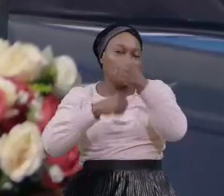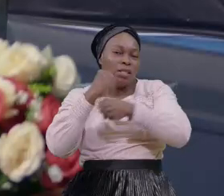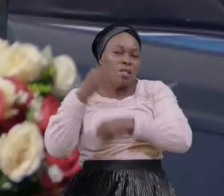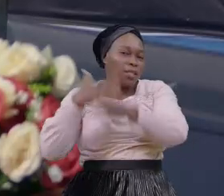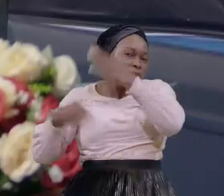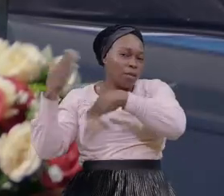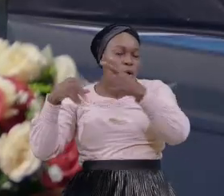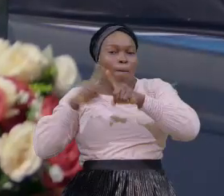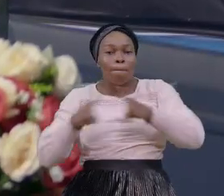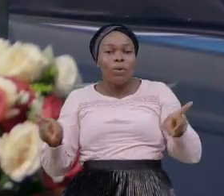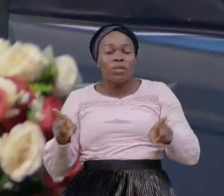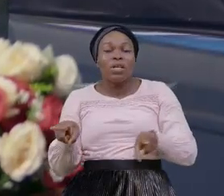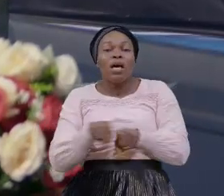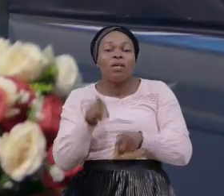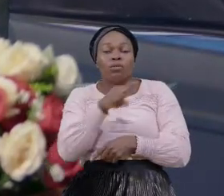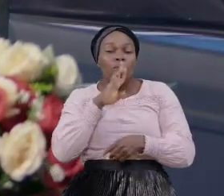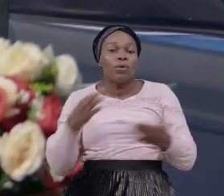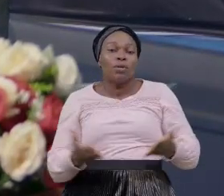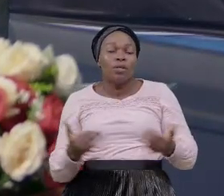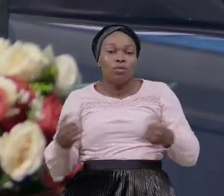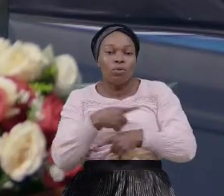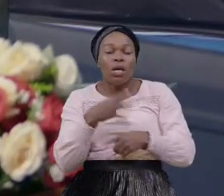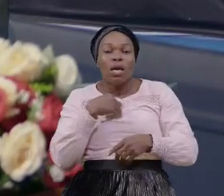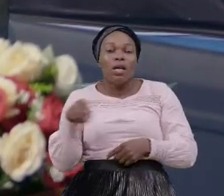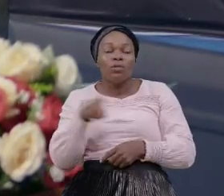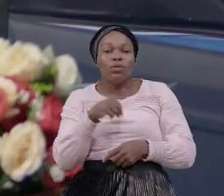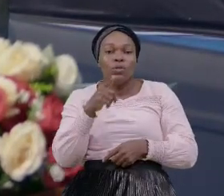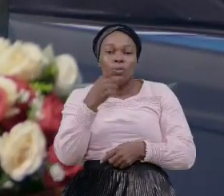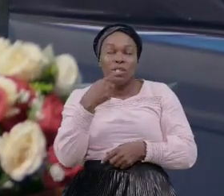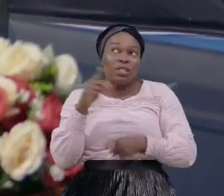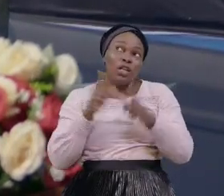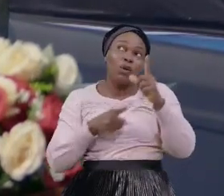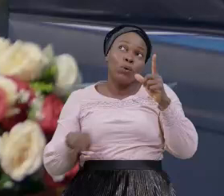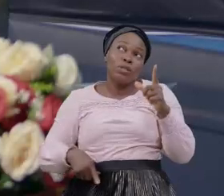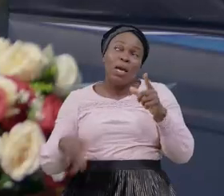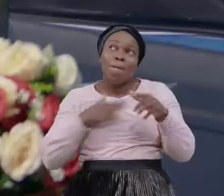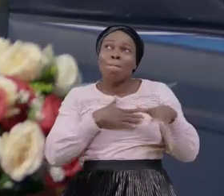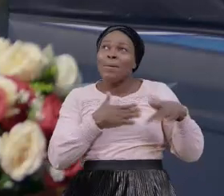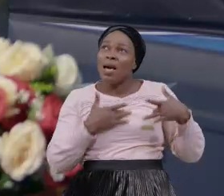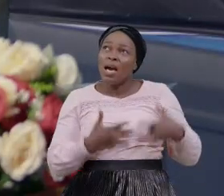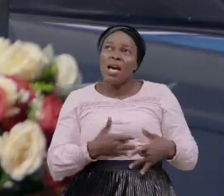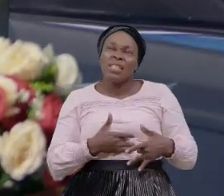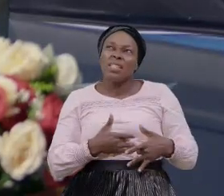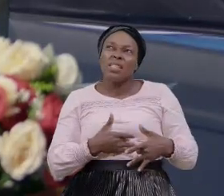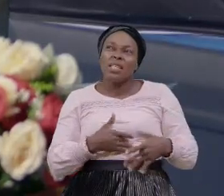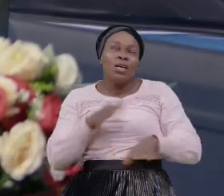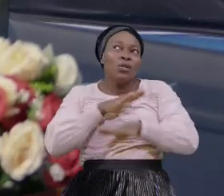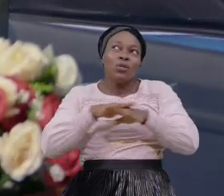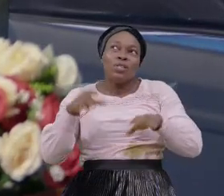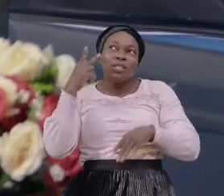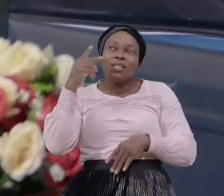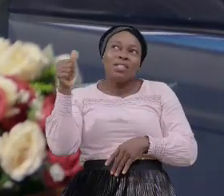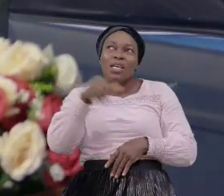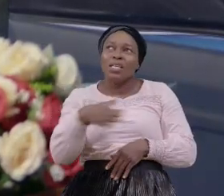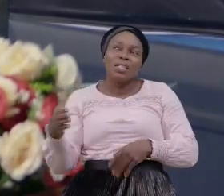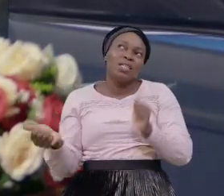here today, and you say, Lord, my heart does not see anything to change.